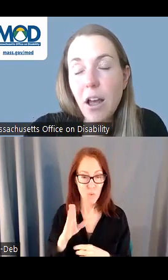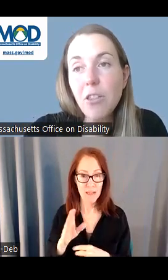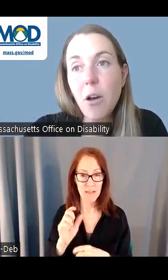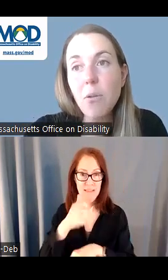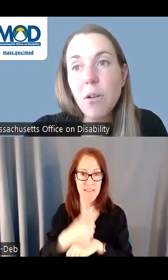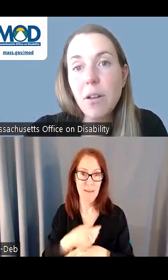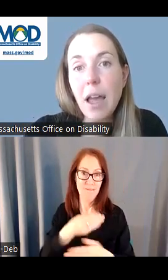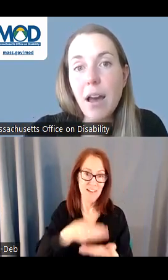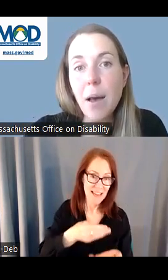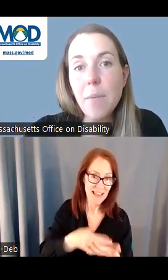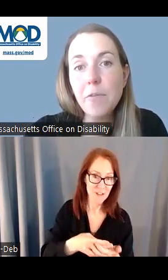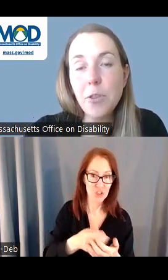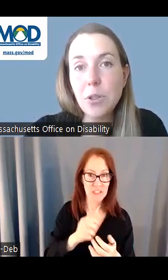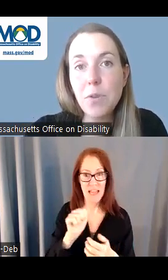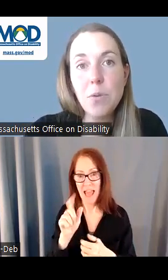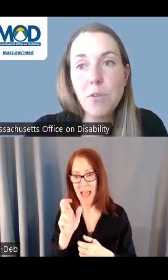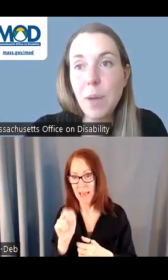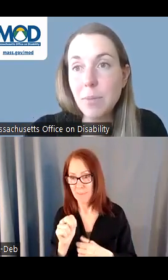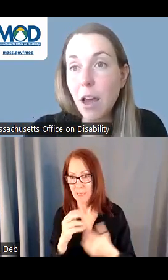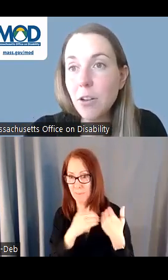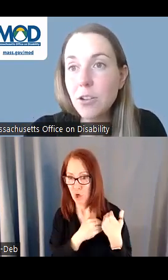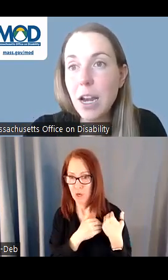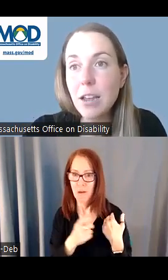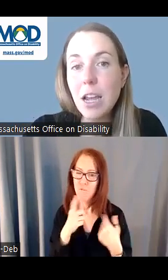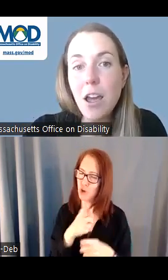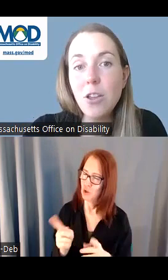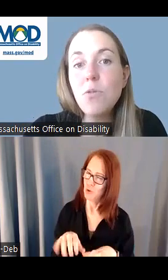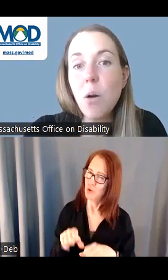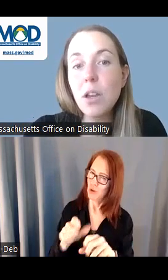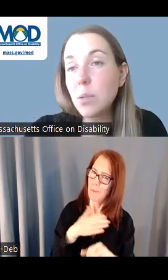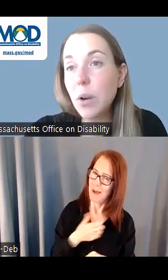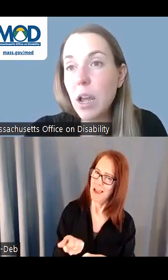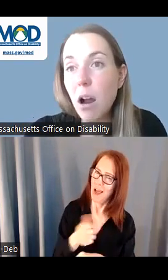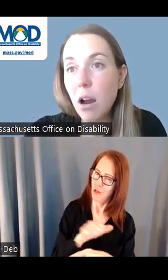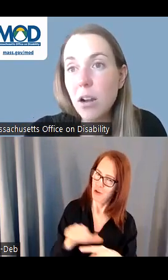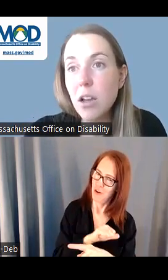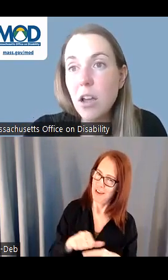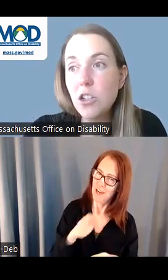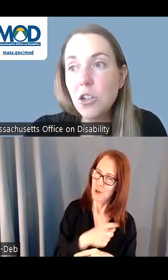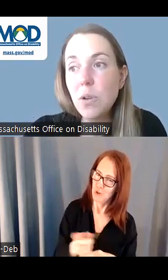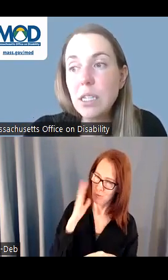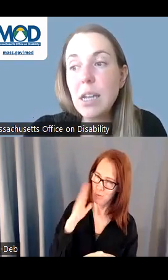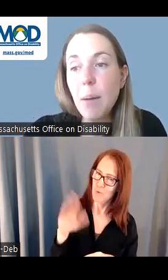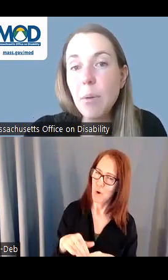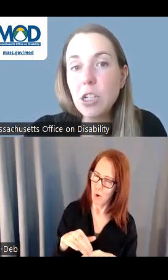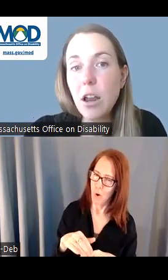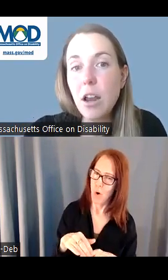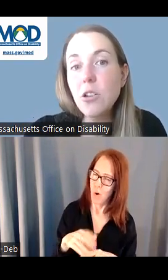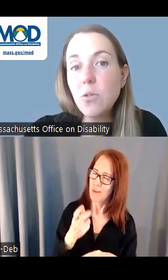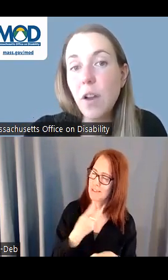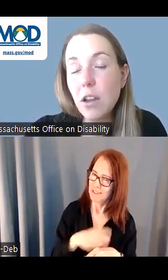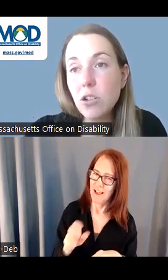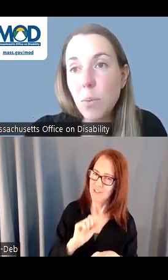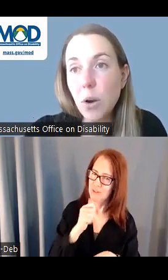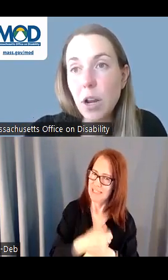burden, although for those of you who have been to my other trainings, you know that it's pretty hard to establish an